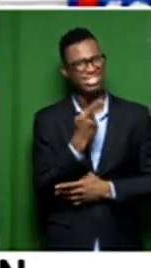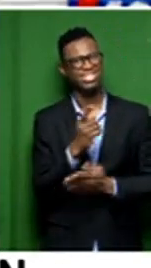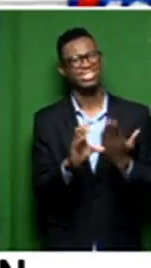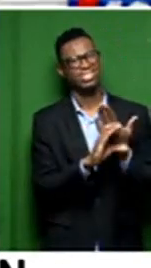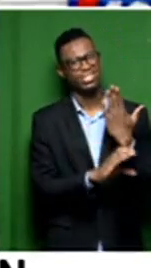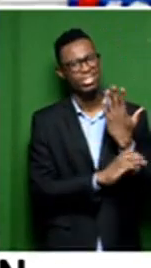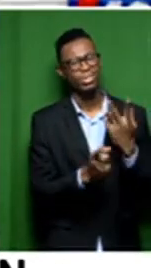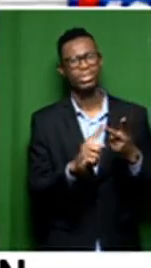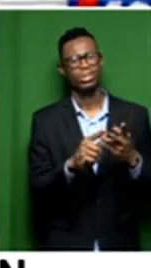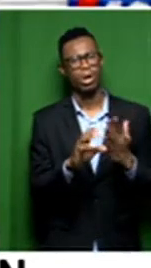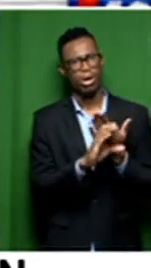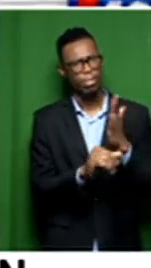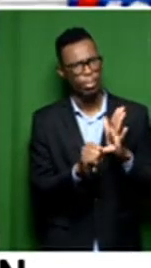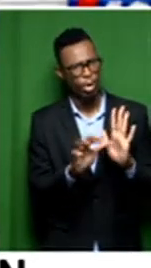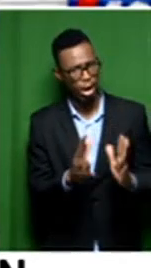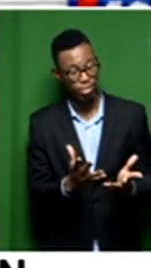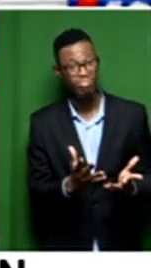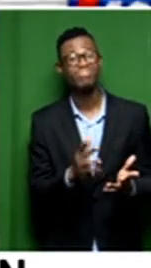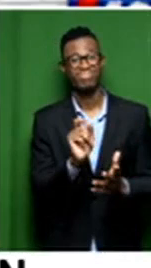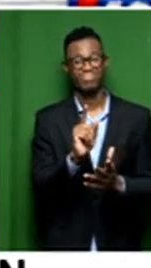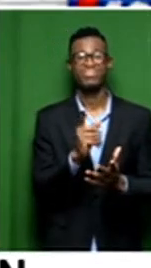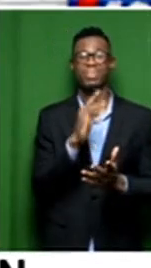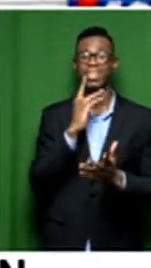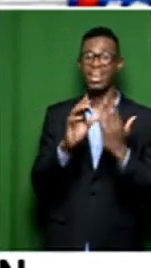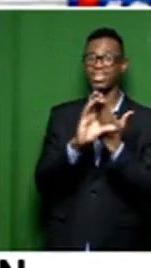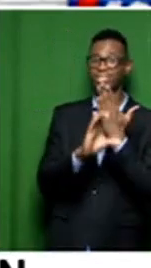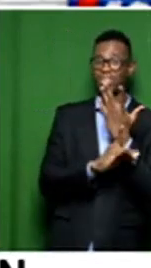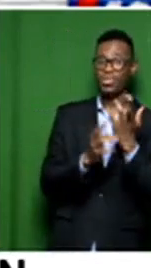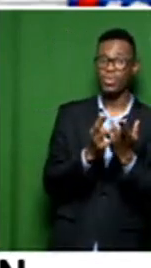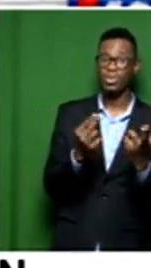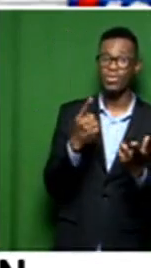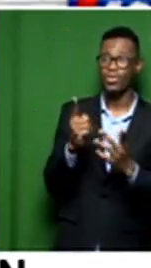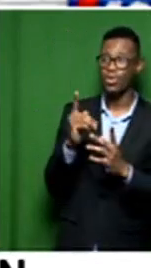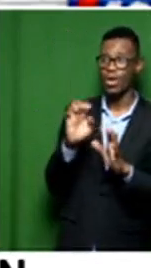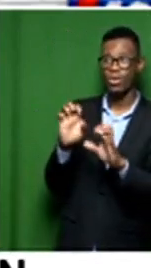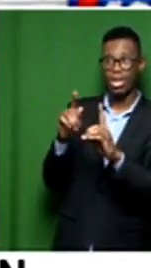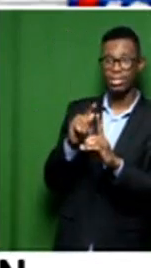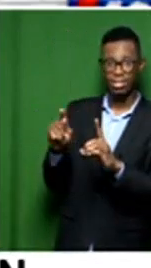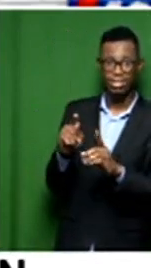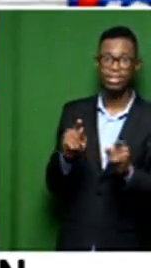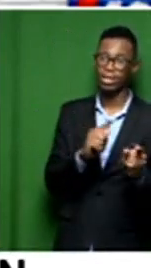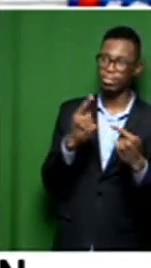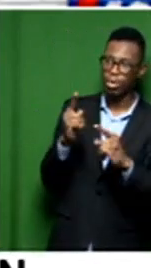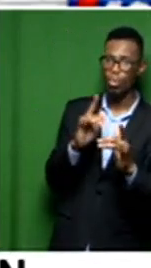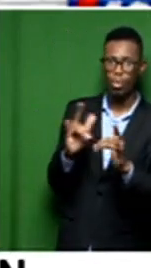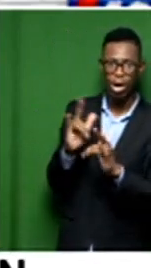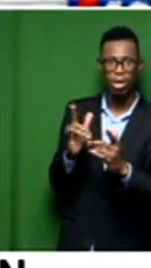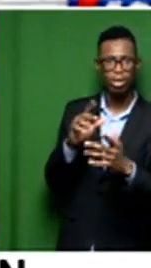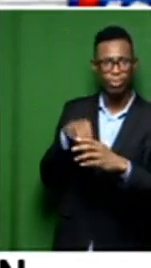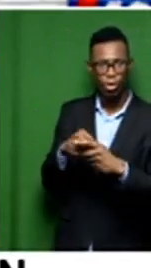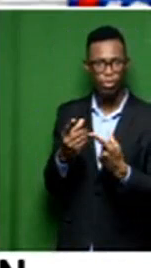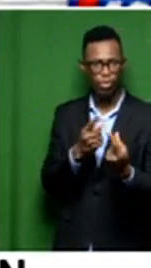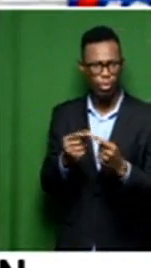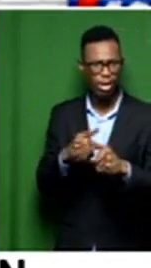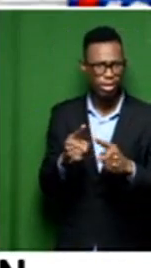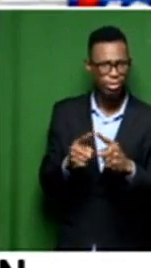is. And we do that through the My Constitution resources for educators. And these are really just a series of lesson plans and